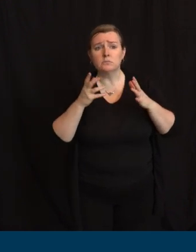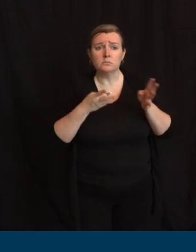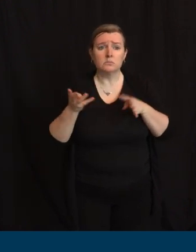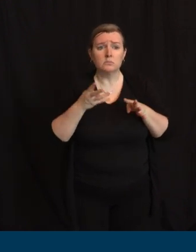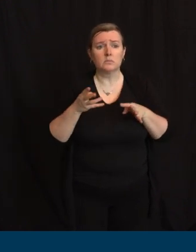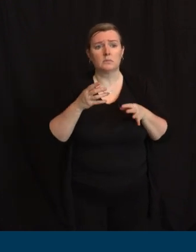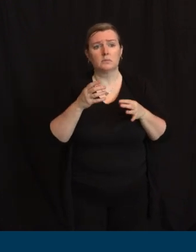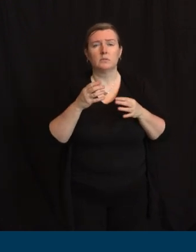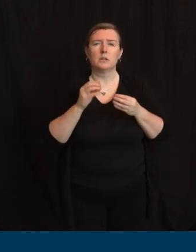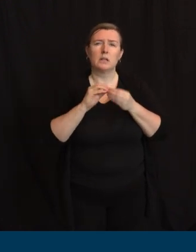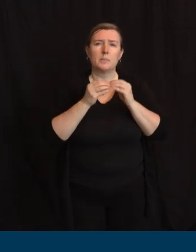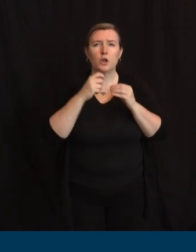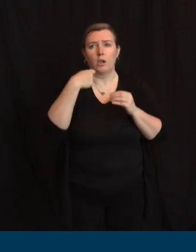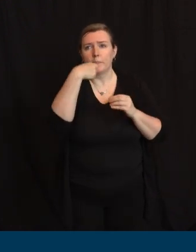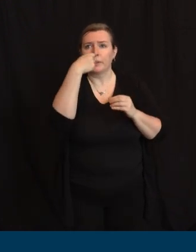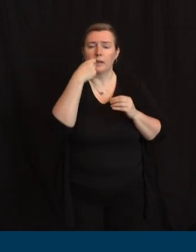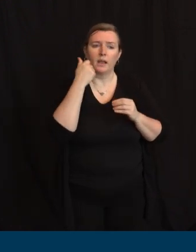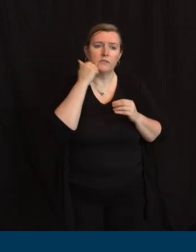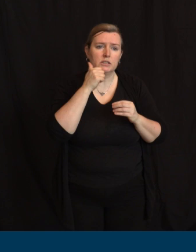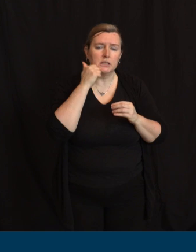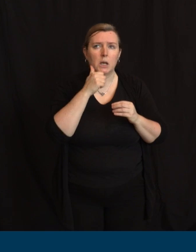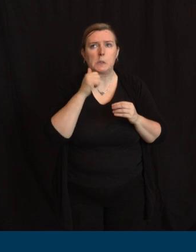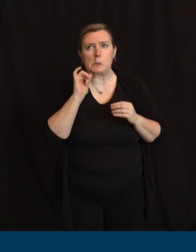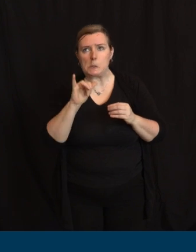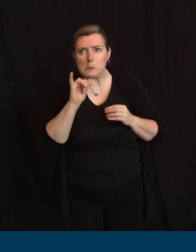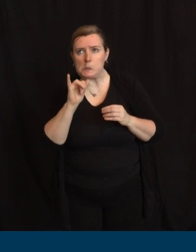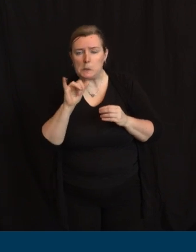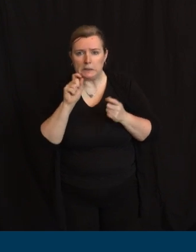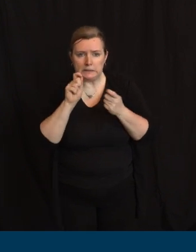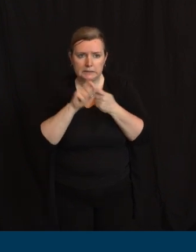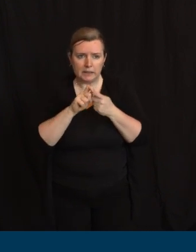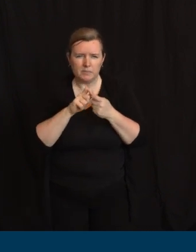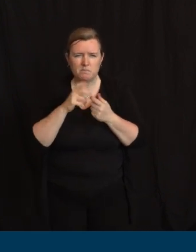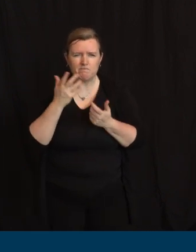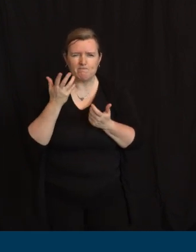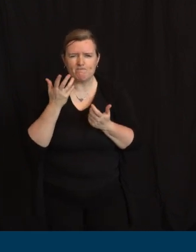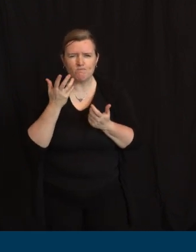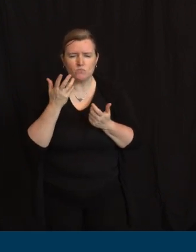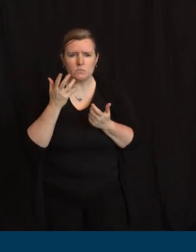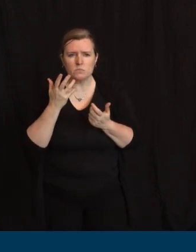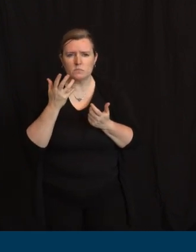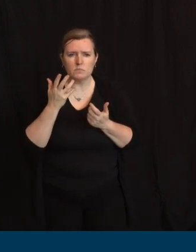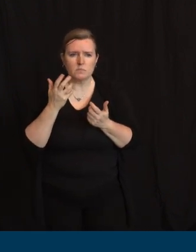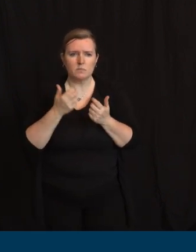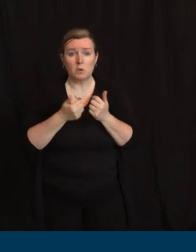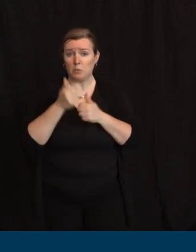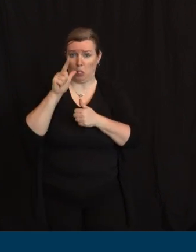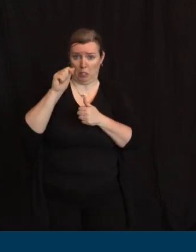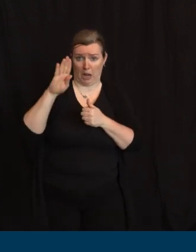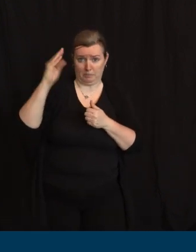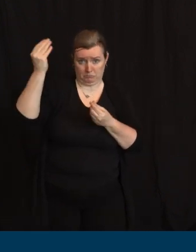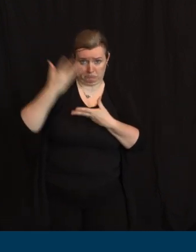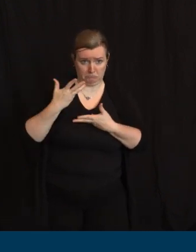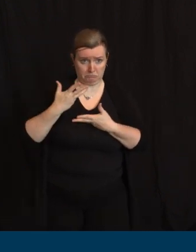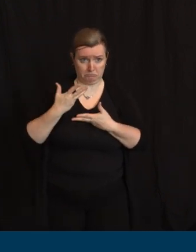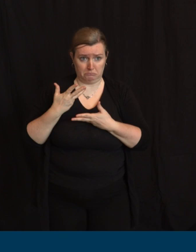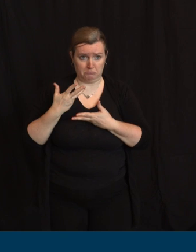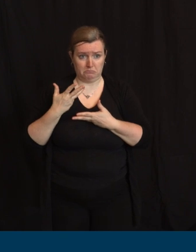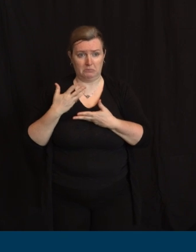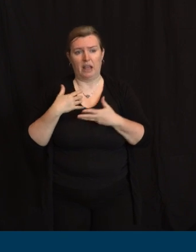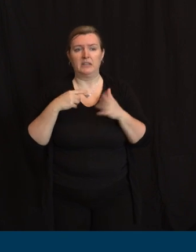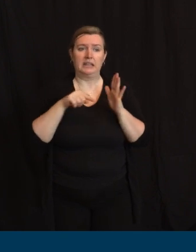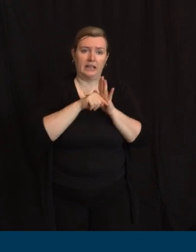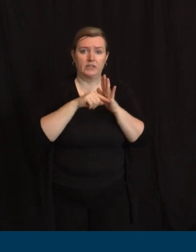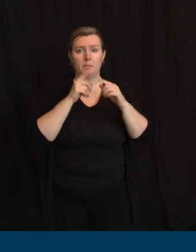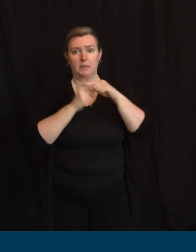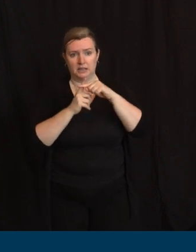because while the large majority of labs are reporting back tests negative results as well as positive results, some tests that are sent out of state or to smaller places do